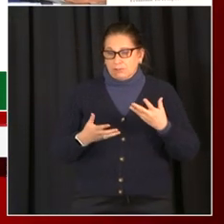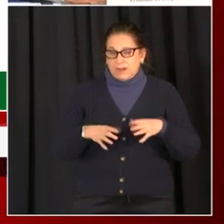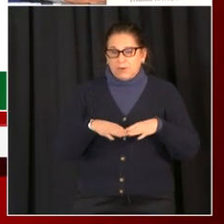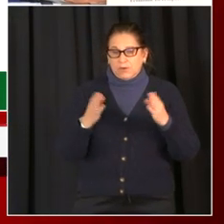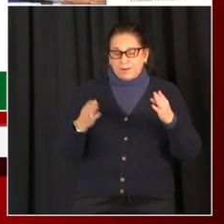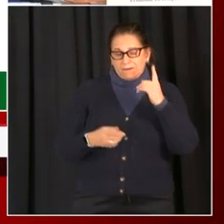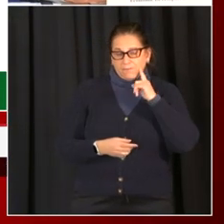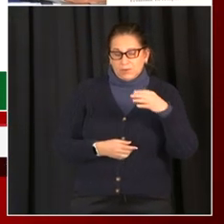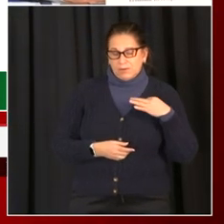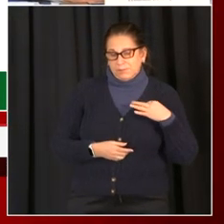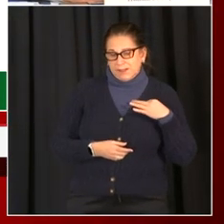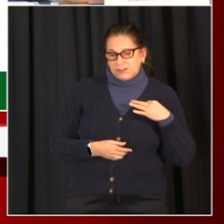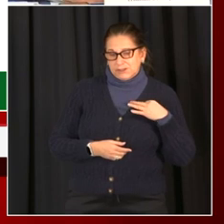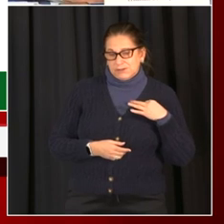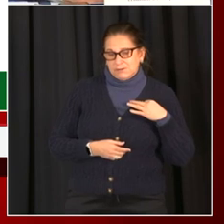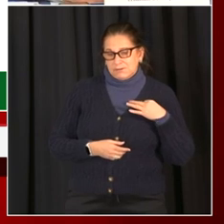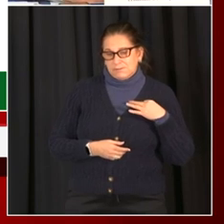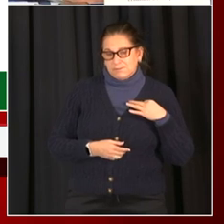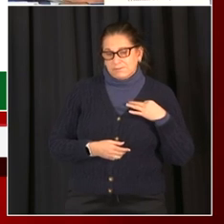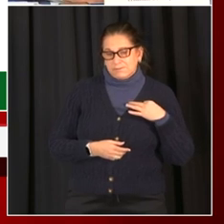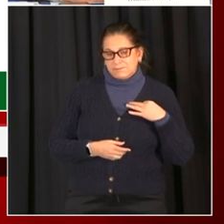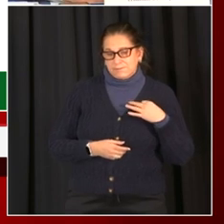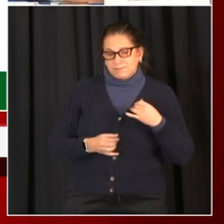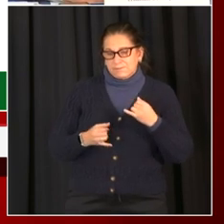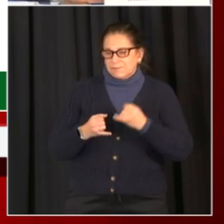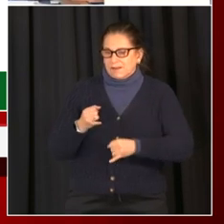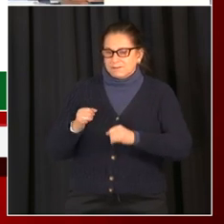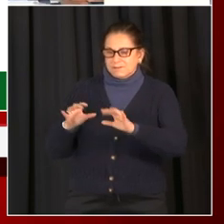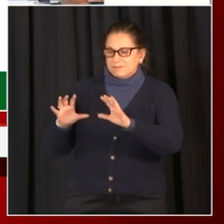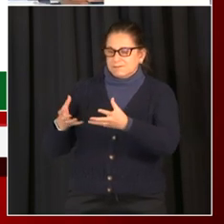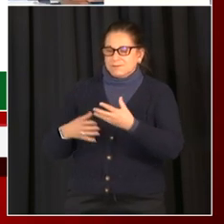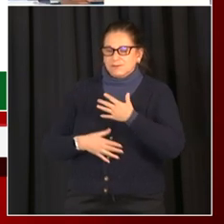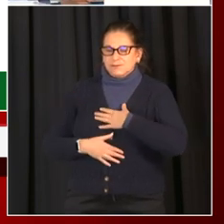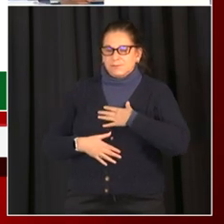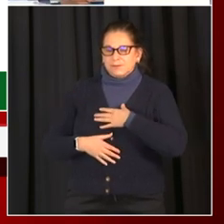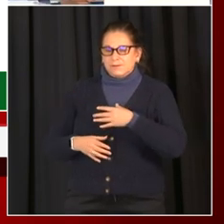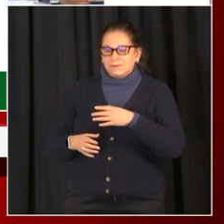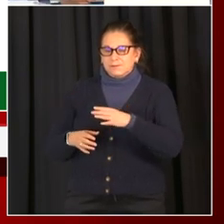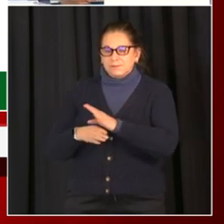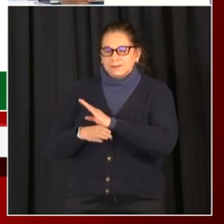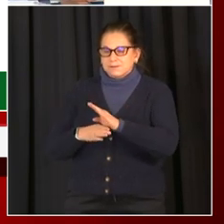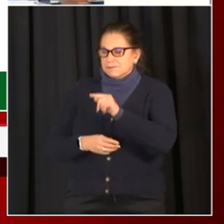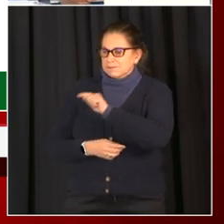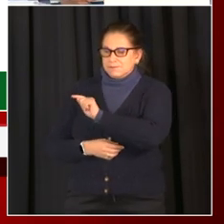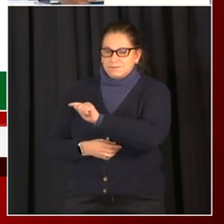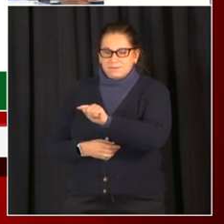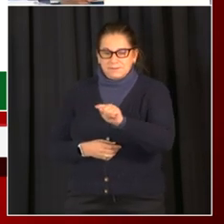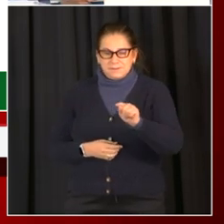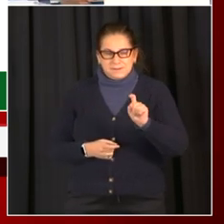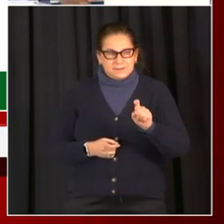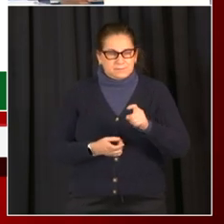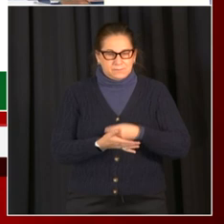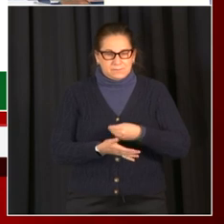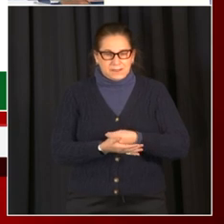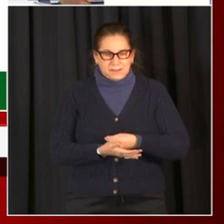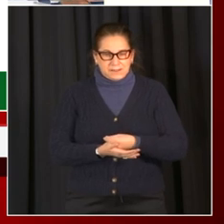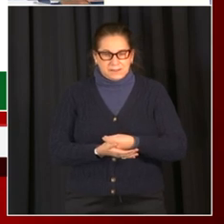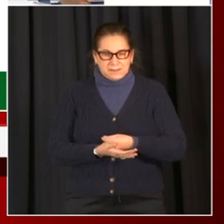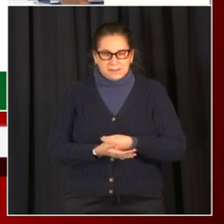last batch of the Entertainment Bridge Fund. So the Entertainment Bridge Fund application will launch today. There are